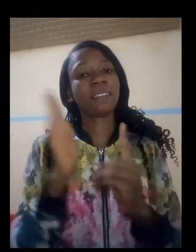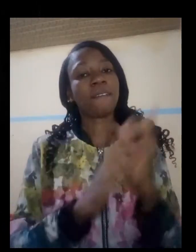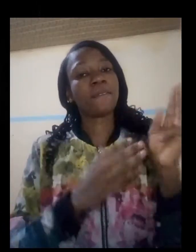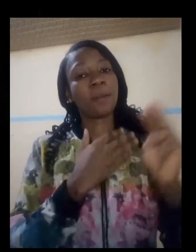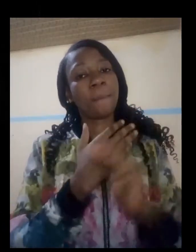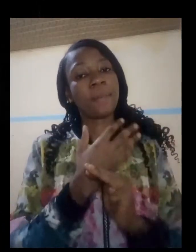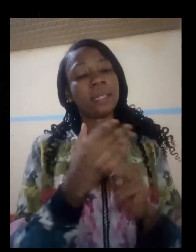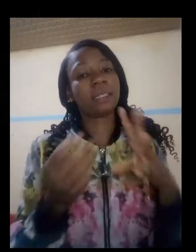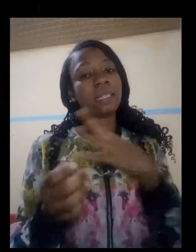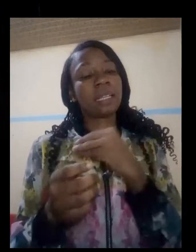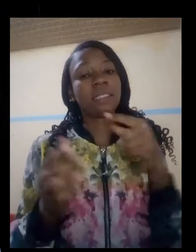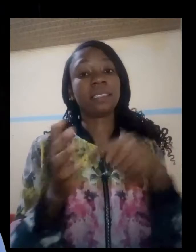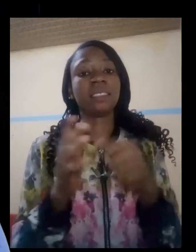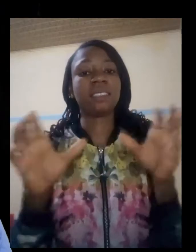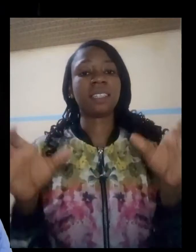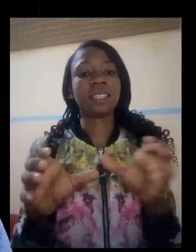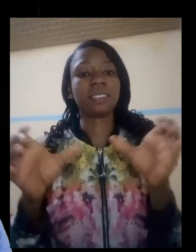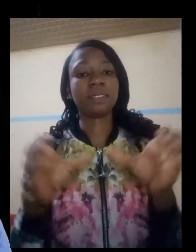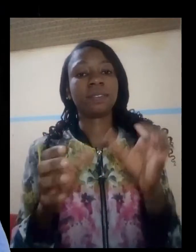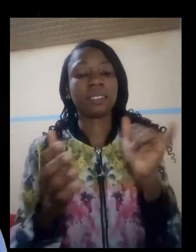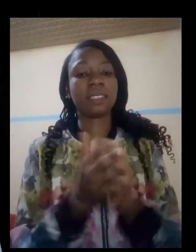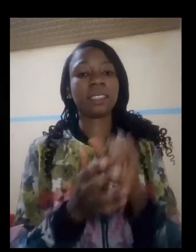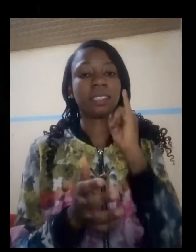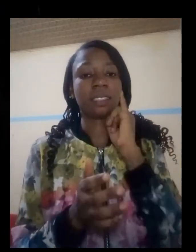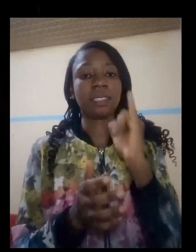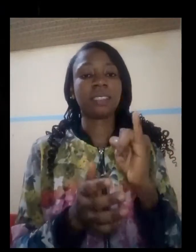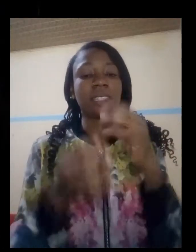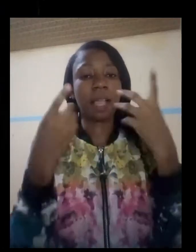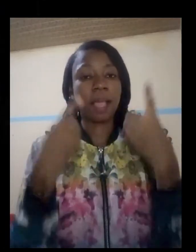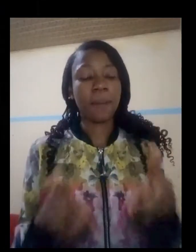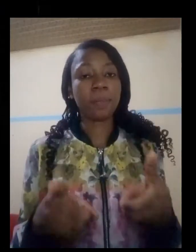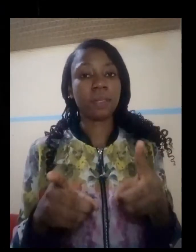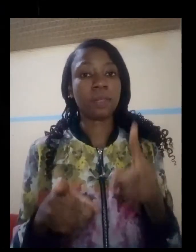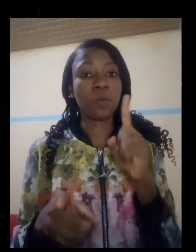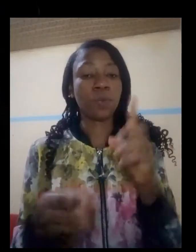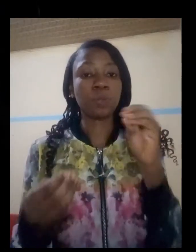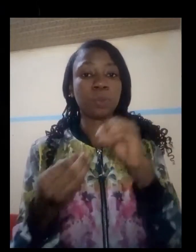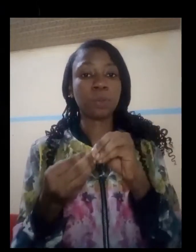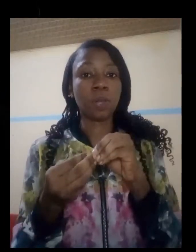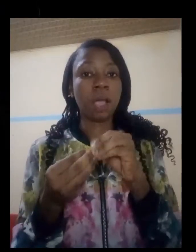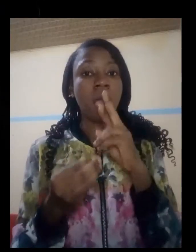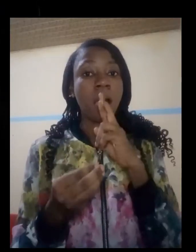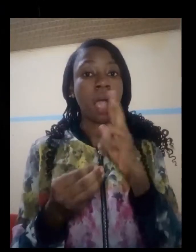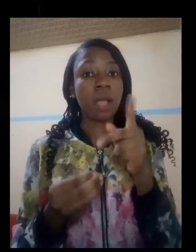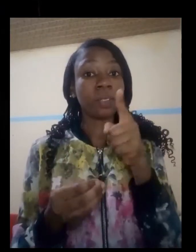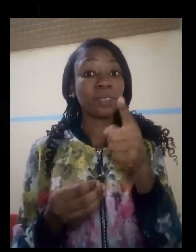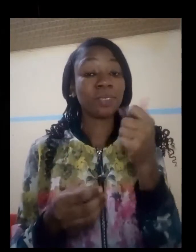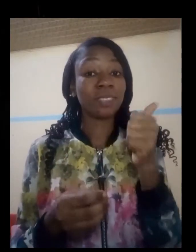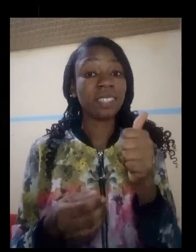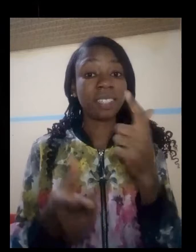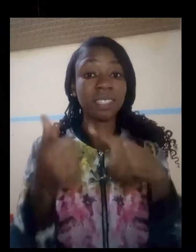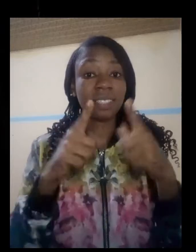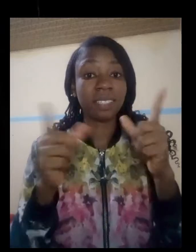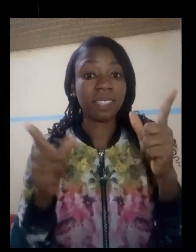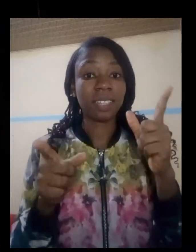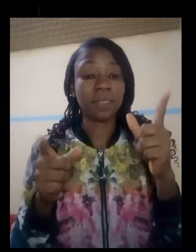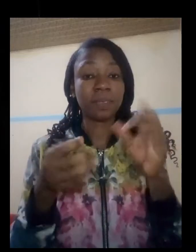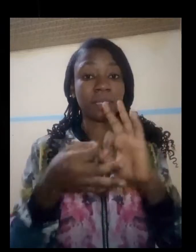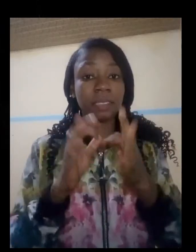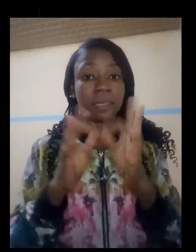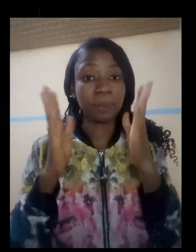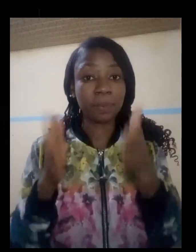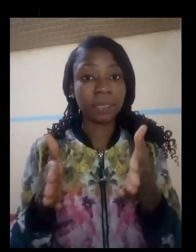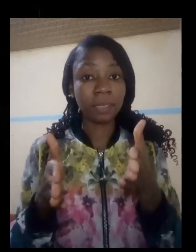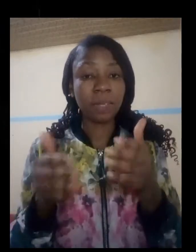taking place. So once more, are you a sign language interpreter with several years of experience?